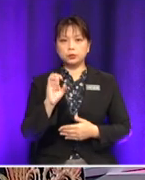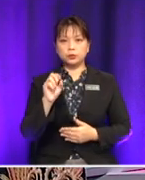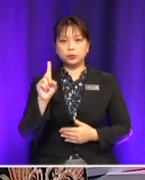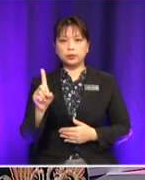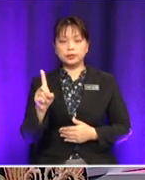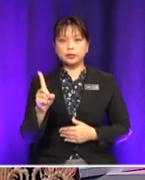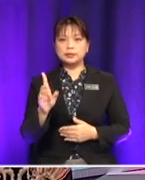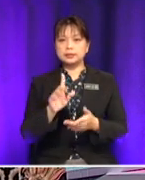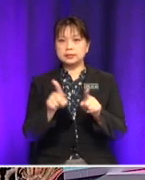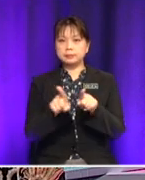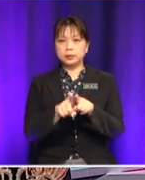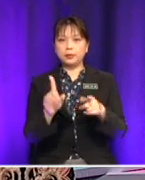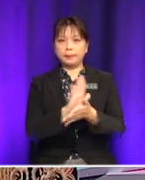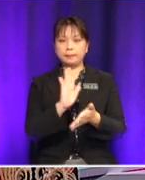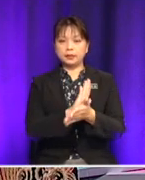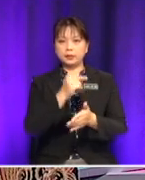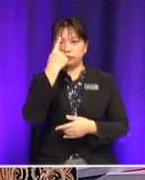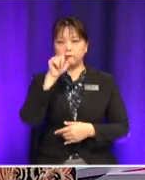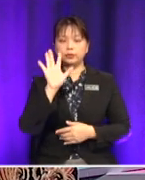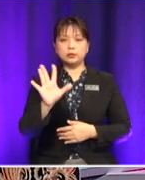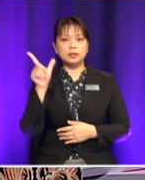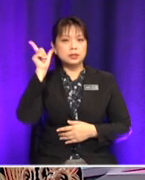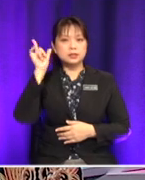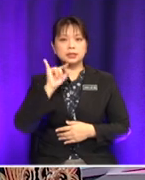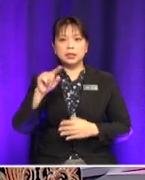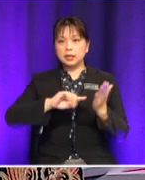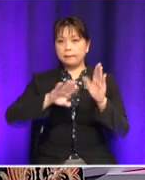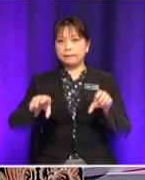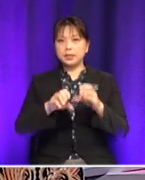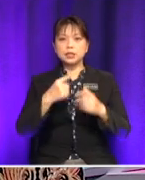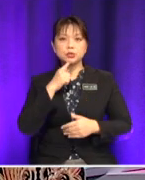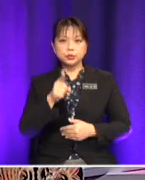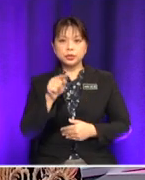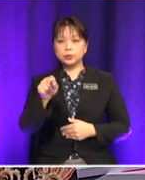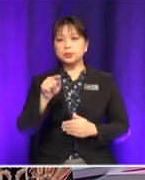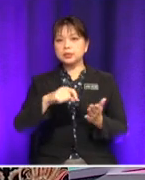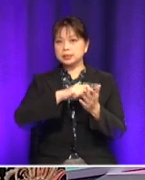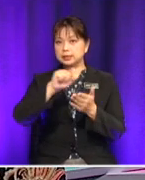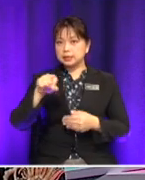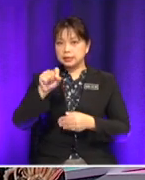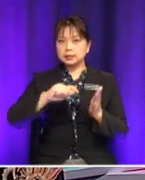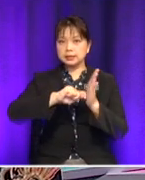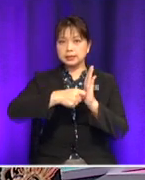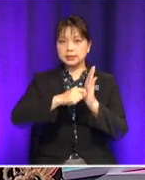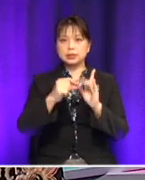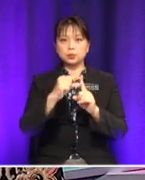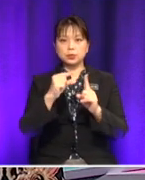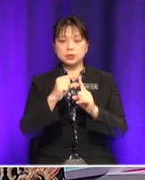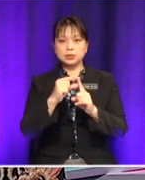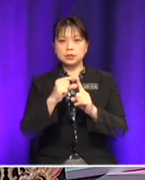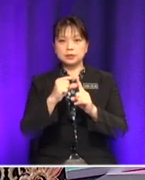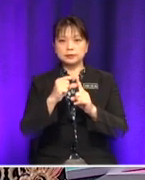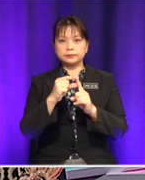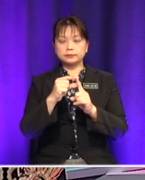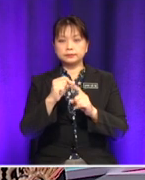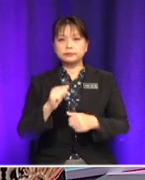for listening, now, you need to make sure you circle the keywords. Now, keywords need to be circled or draw a box.